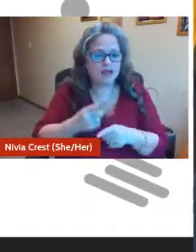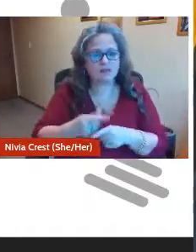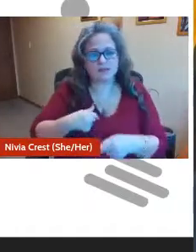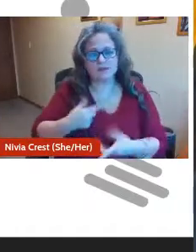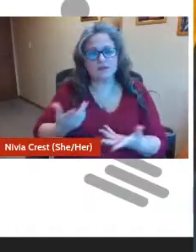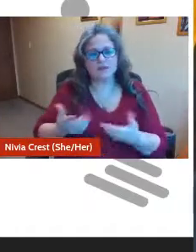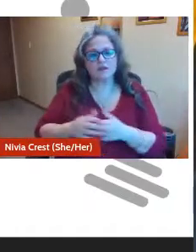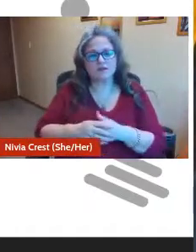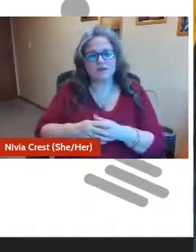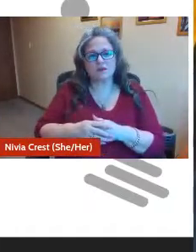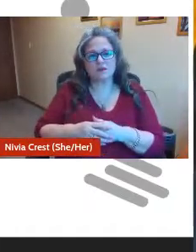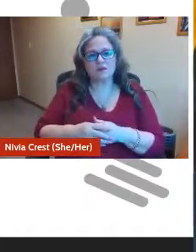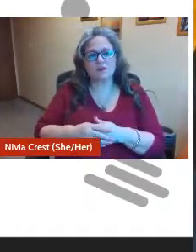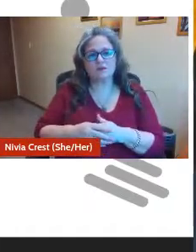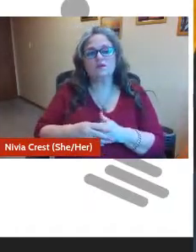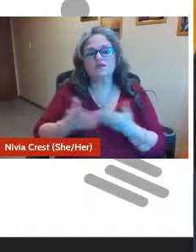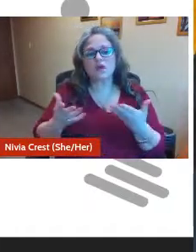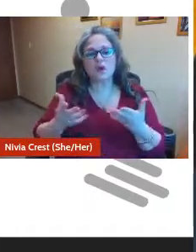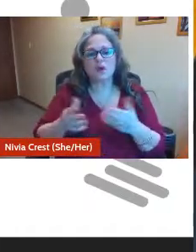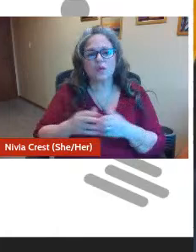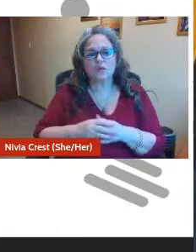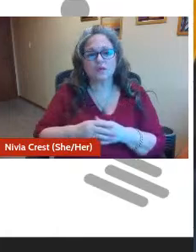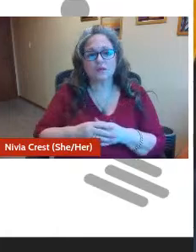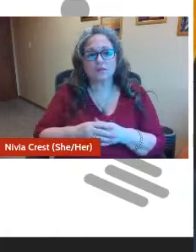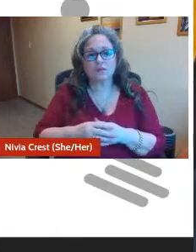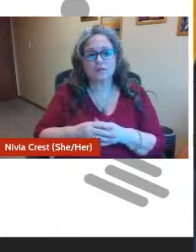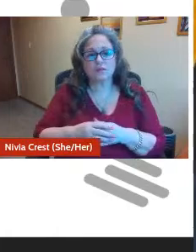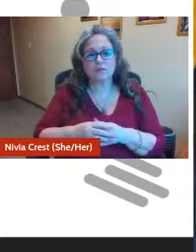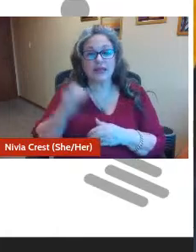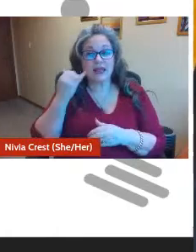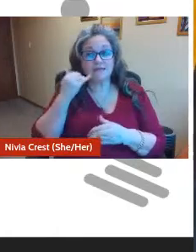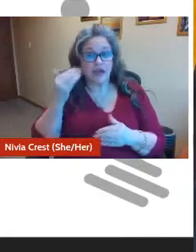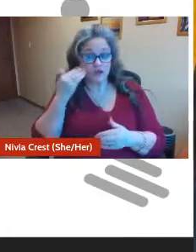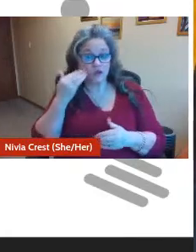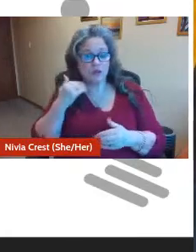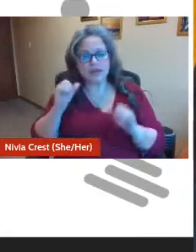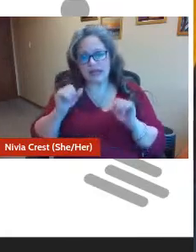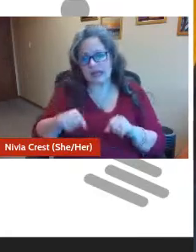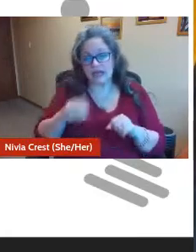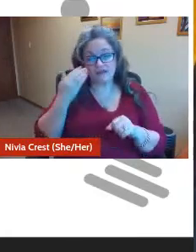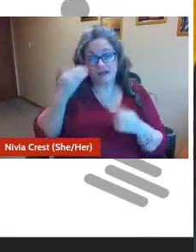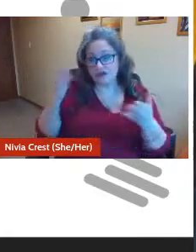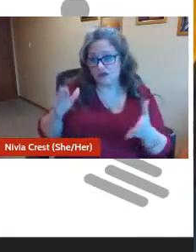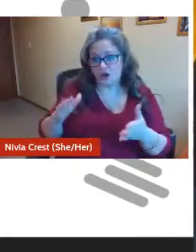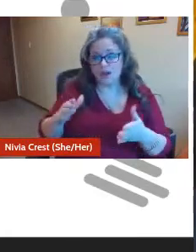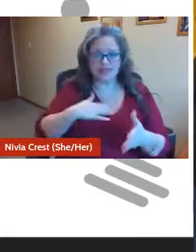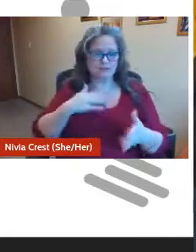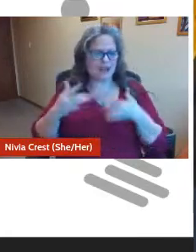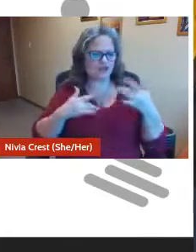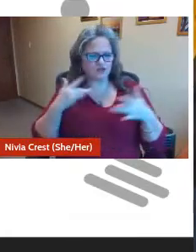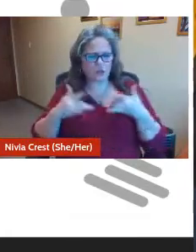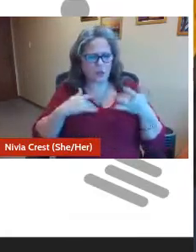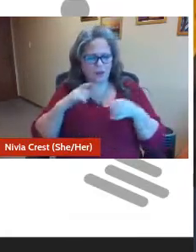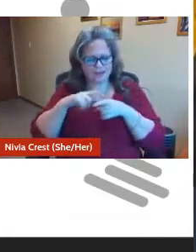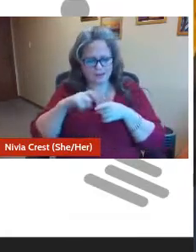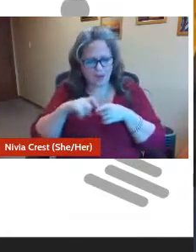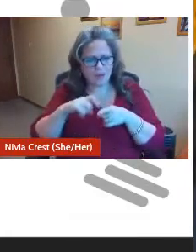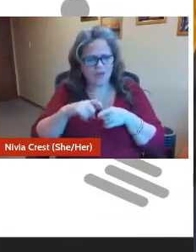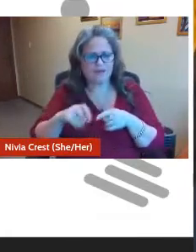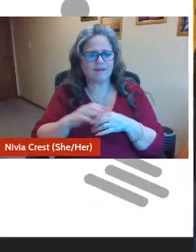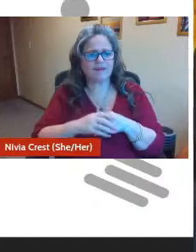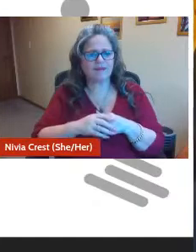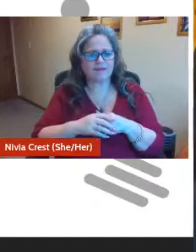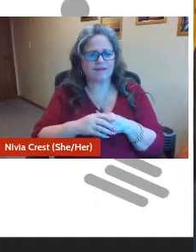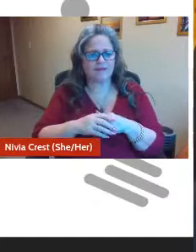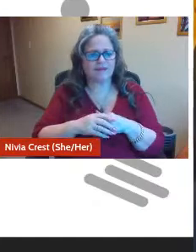take it, then can't do it. And then, you know, so, so I just love to, that's my joy, sewing and bowling,